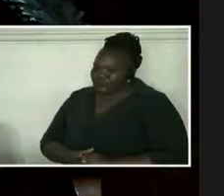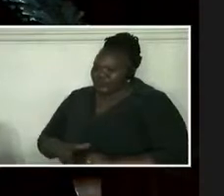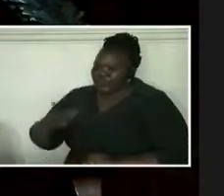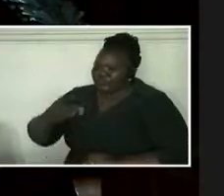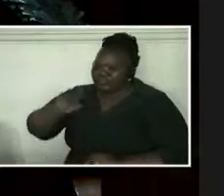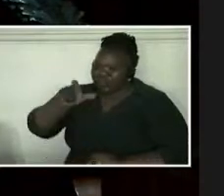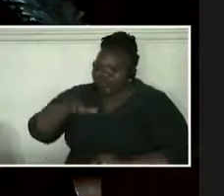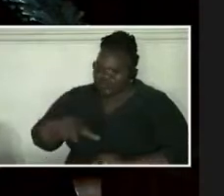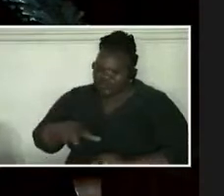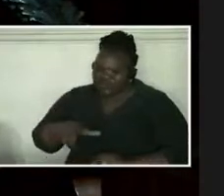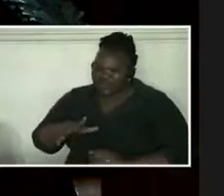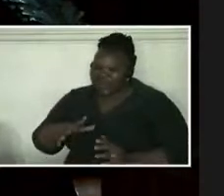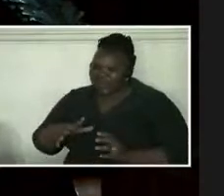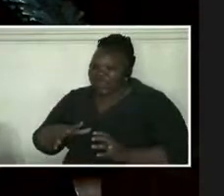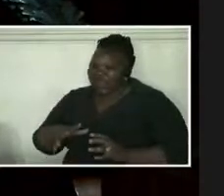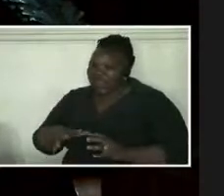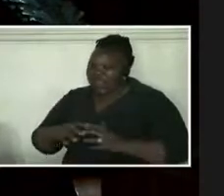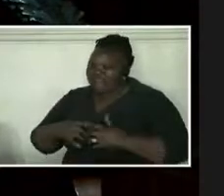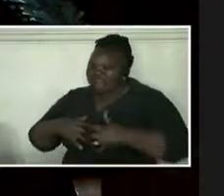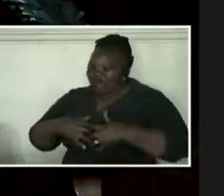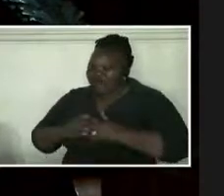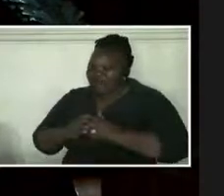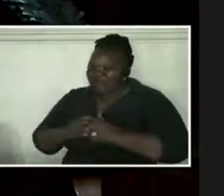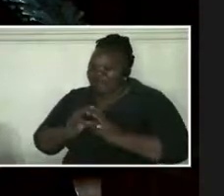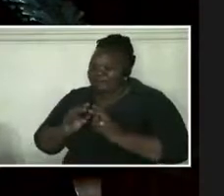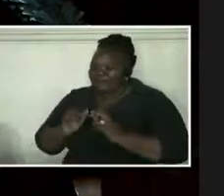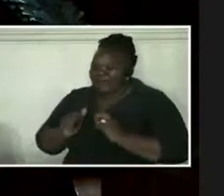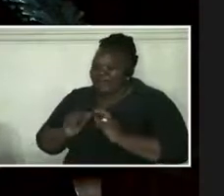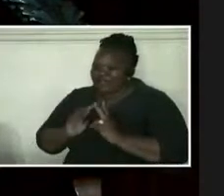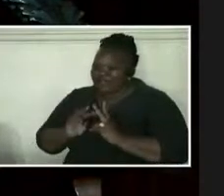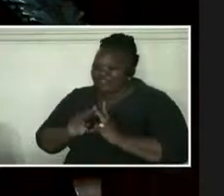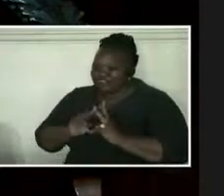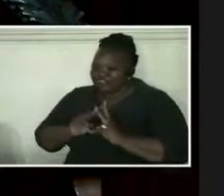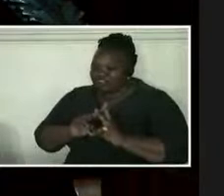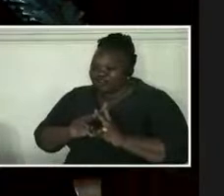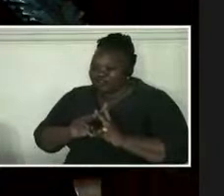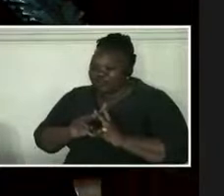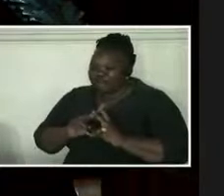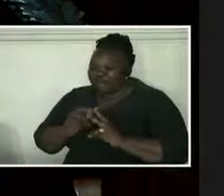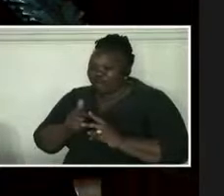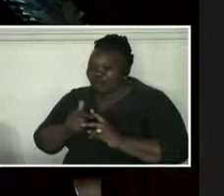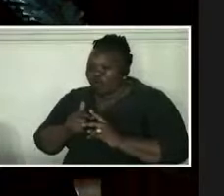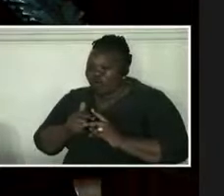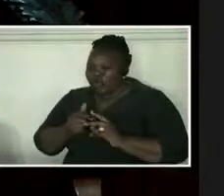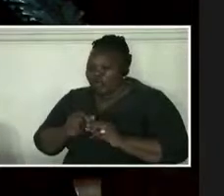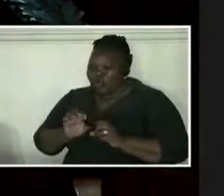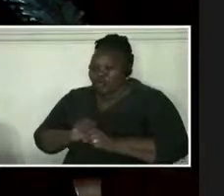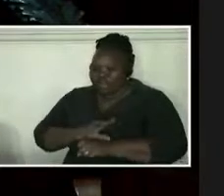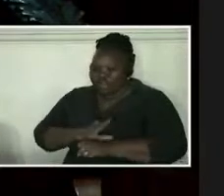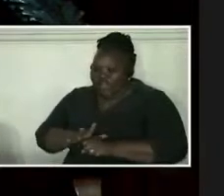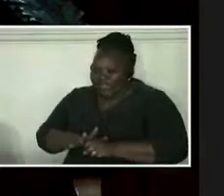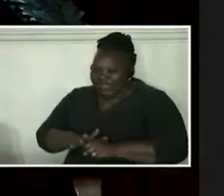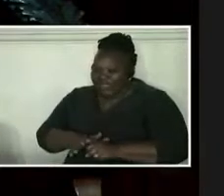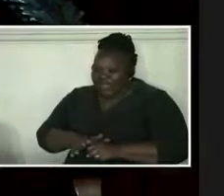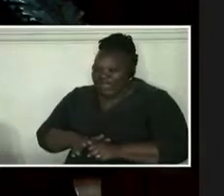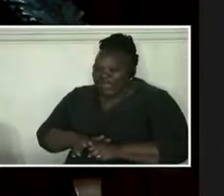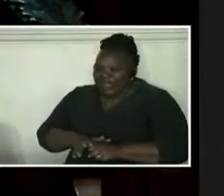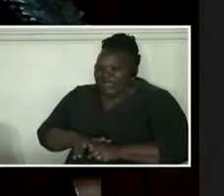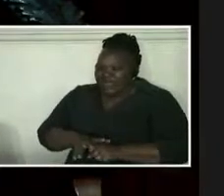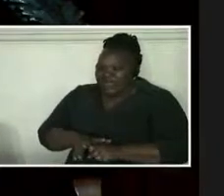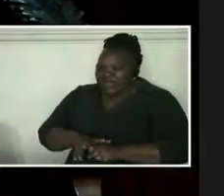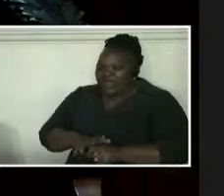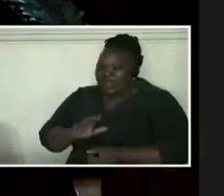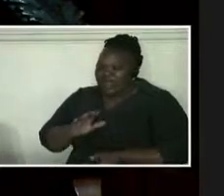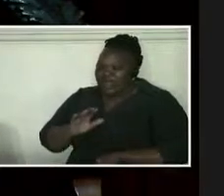style on forming social partnerships to tackle the pairing of disease in the era of conflict 19. the fact that our resources are